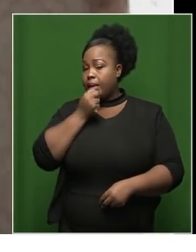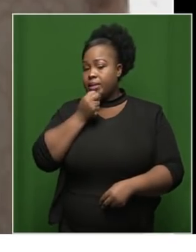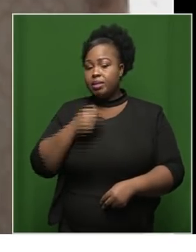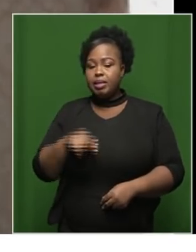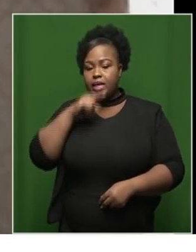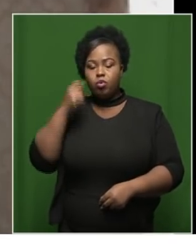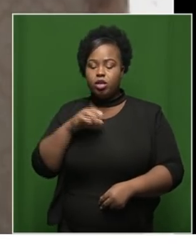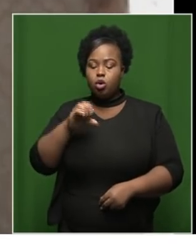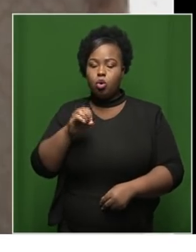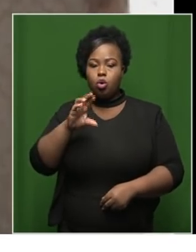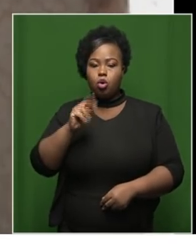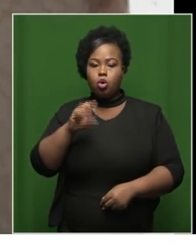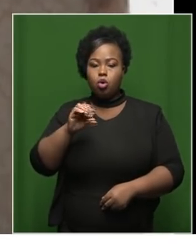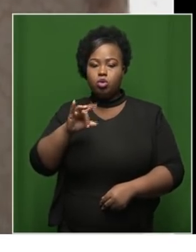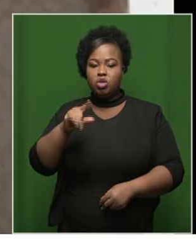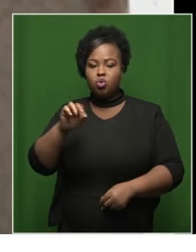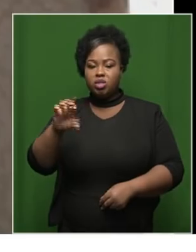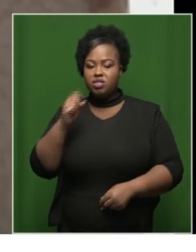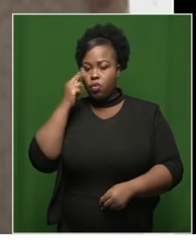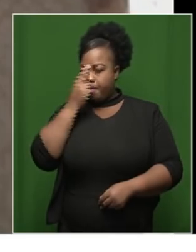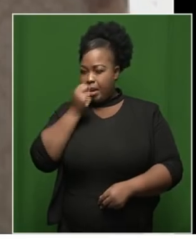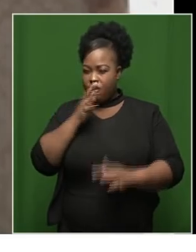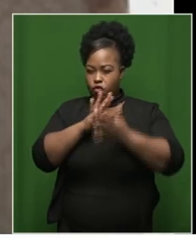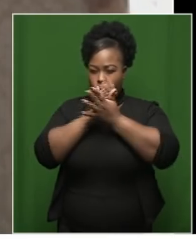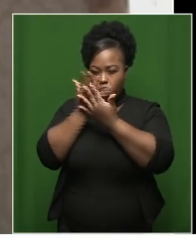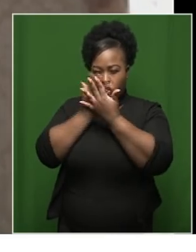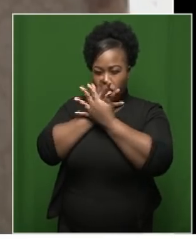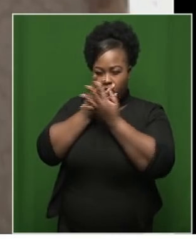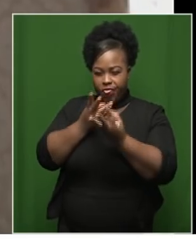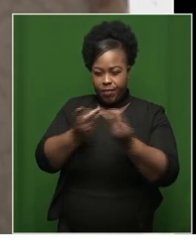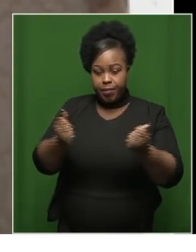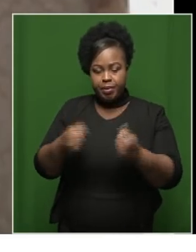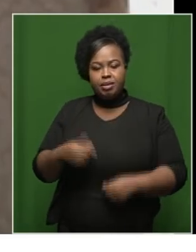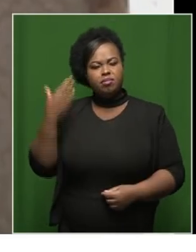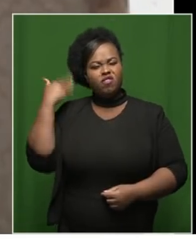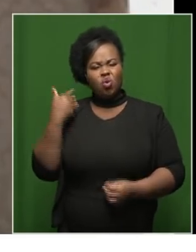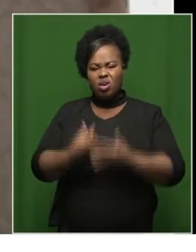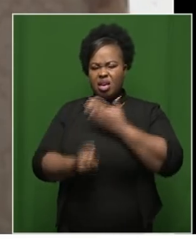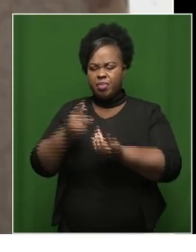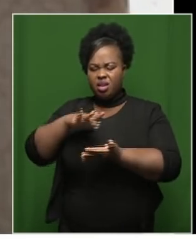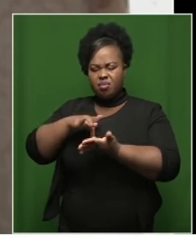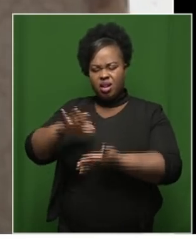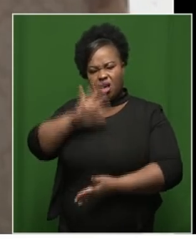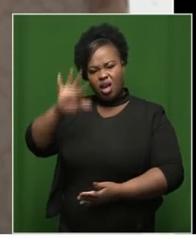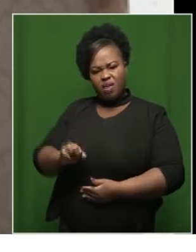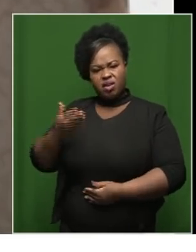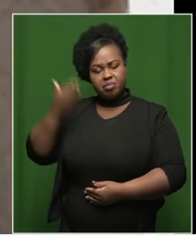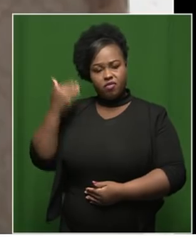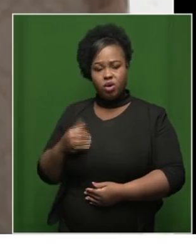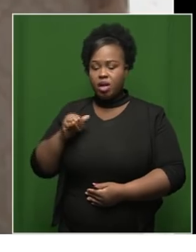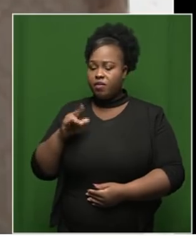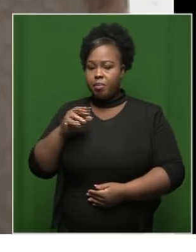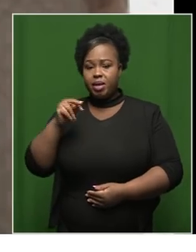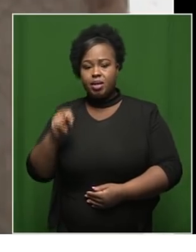called onchocercosis. When there was a mass disease outbreak in Middle Africa, and ivermectin